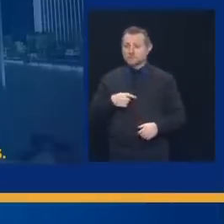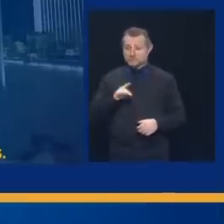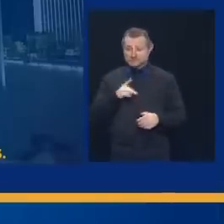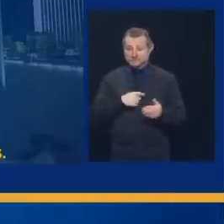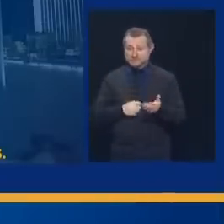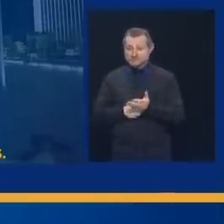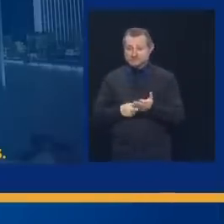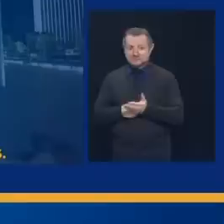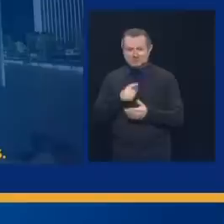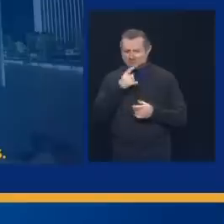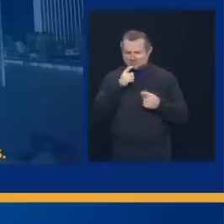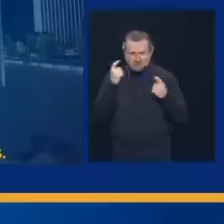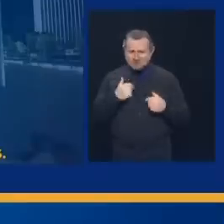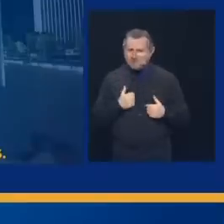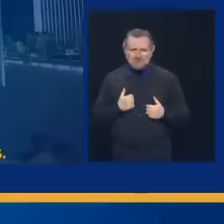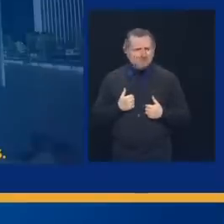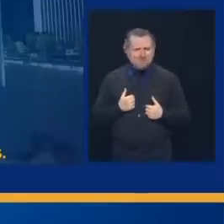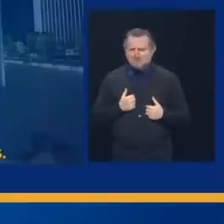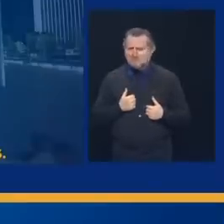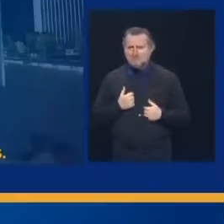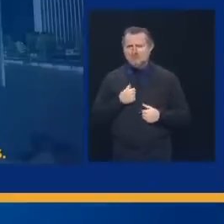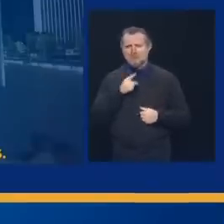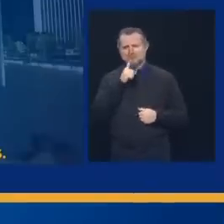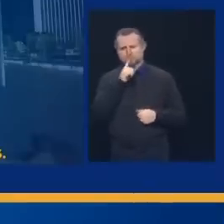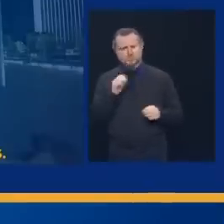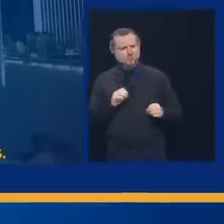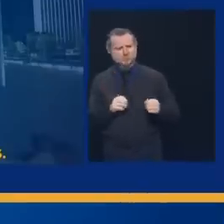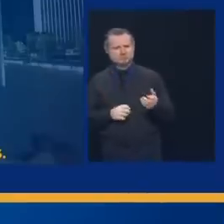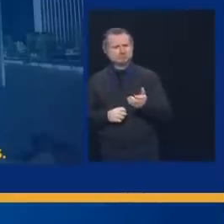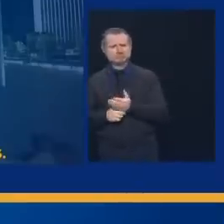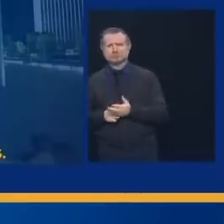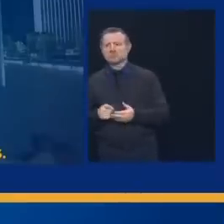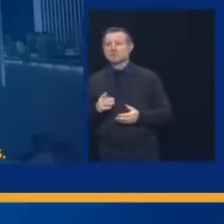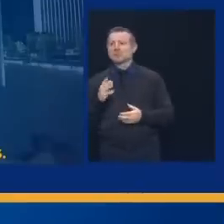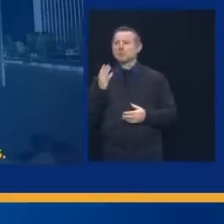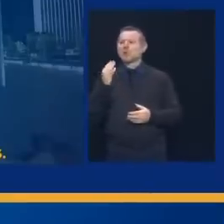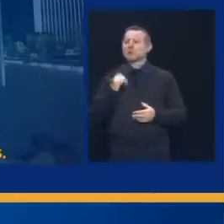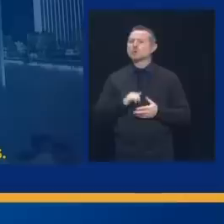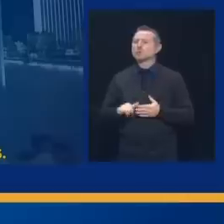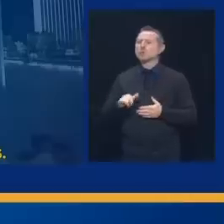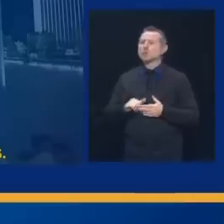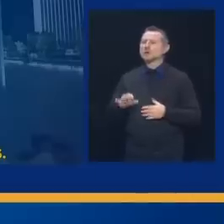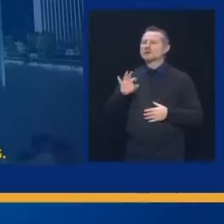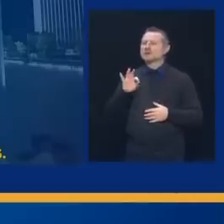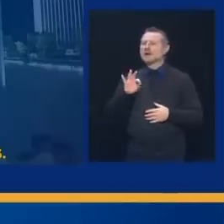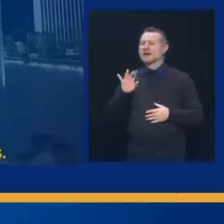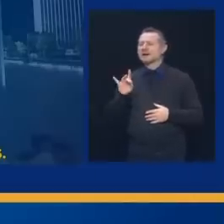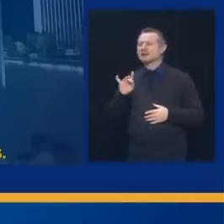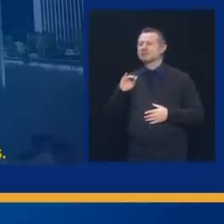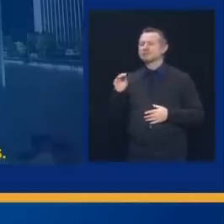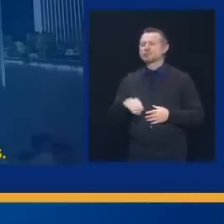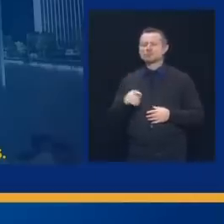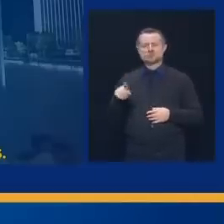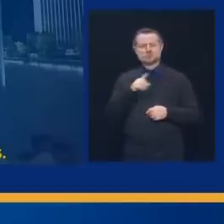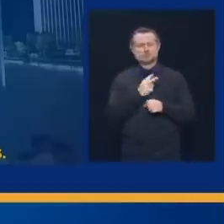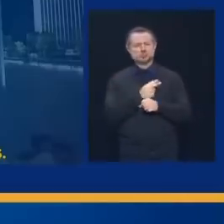No, I can't enforce a mask order. Then why are 98, 99% of the people doing it? Because they're